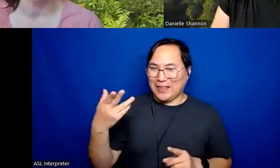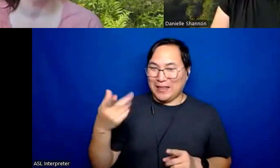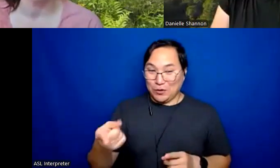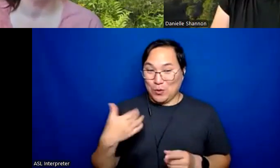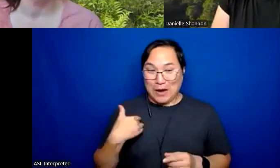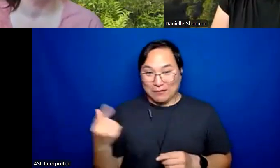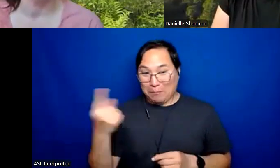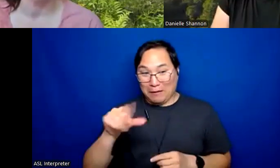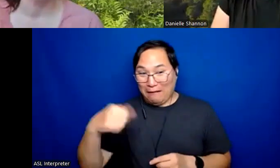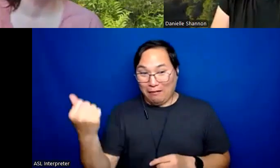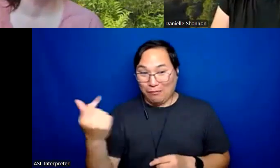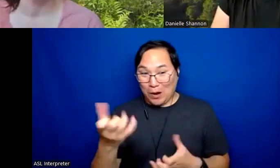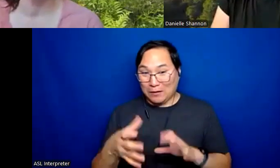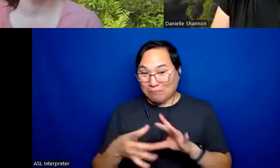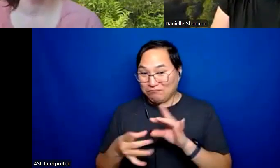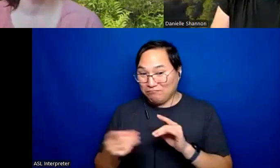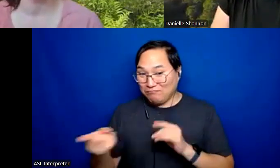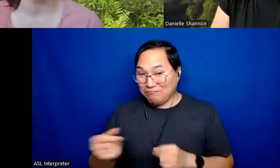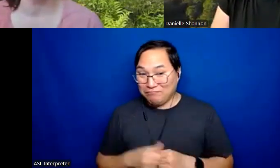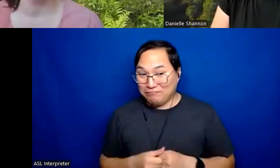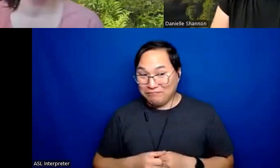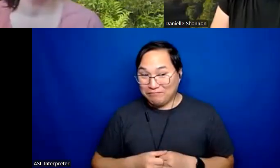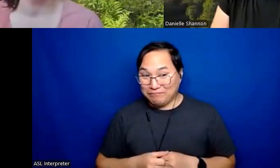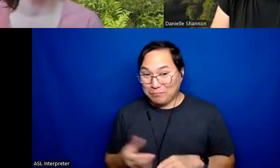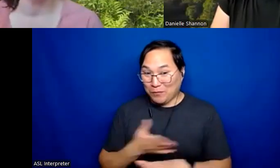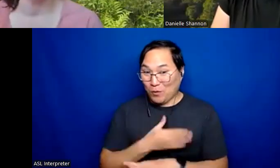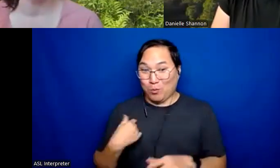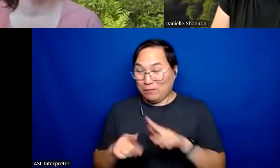say before we run away?